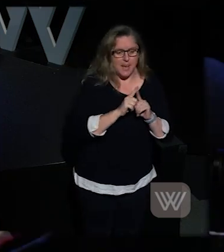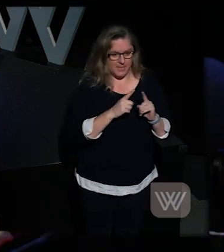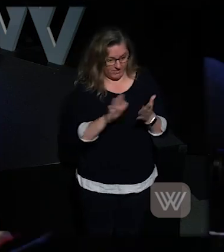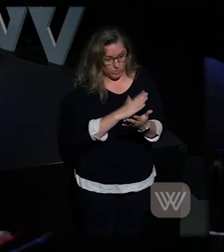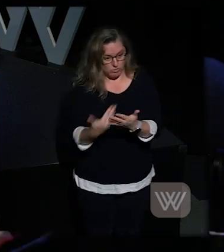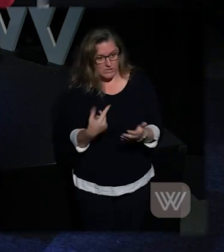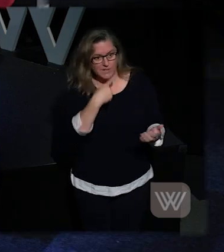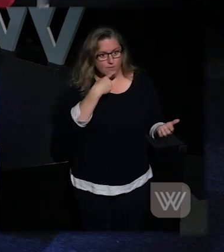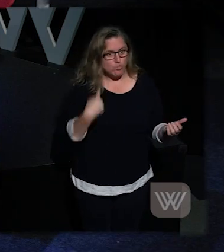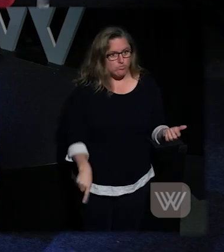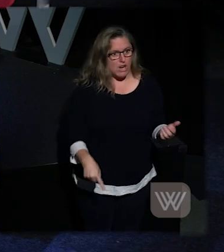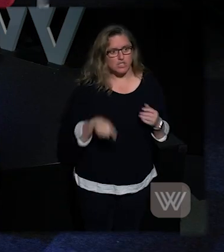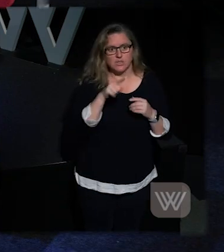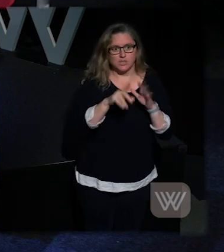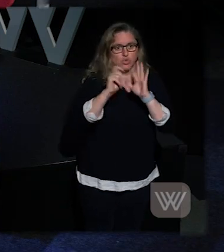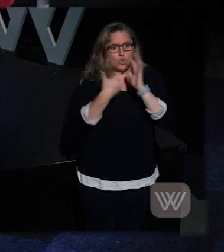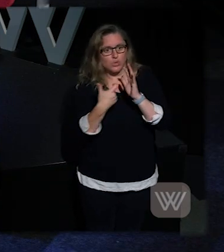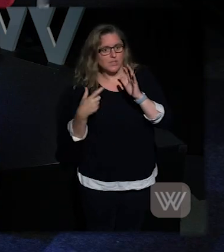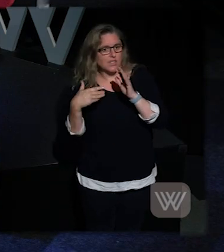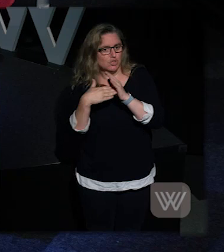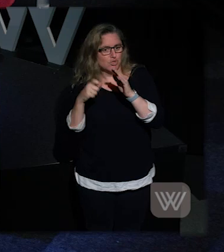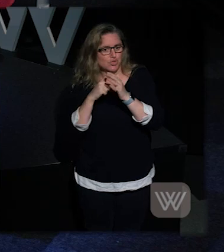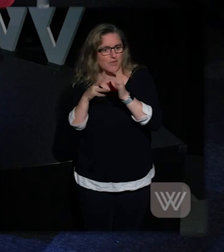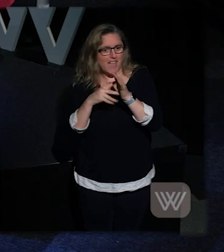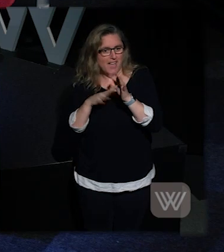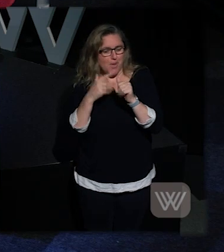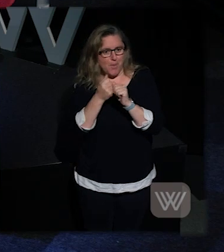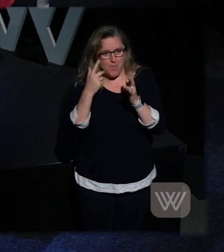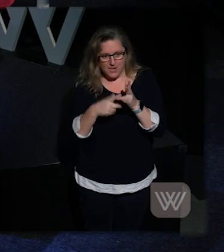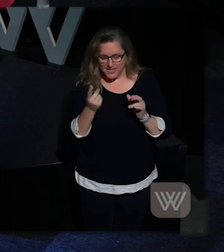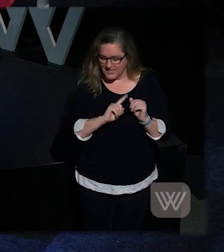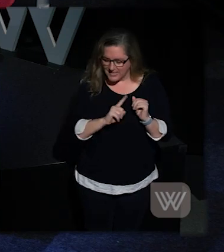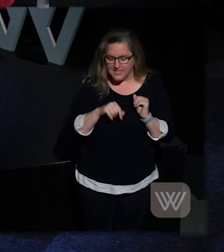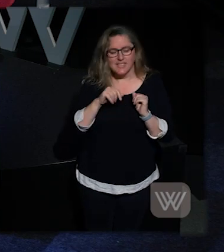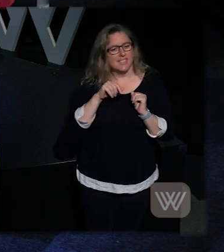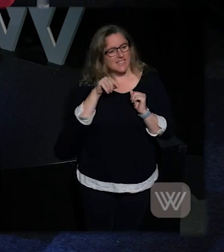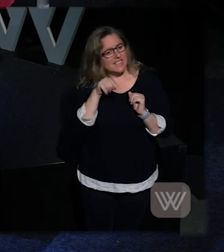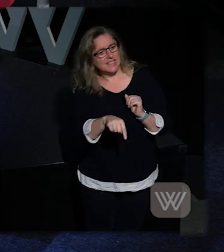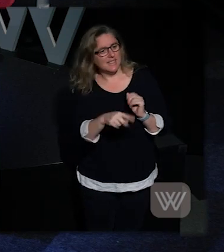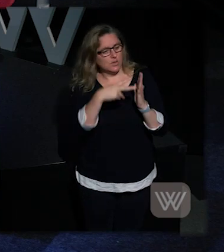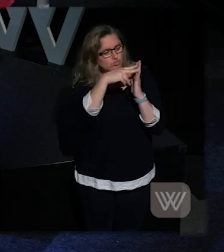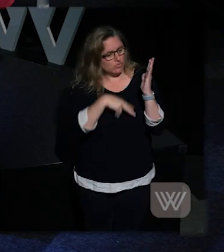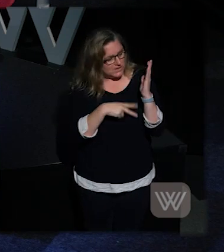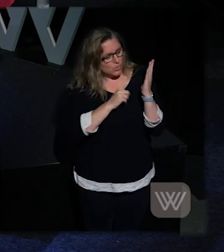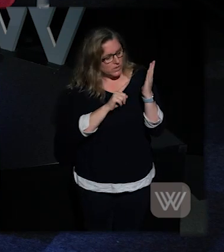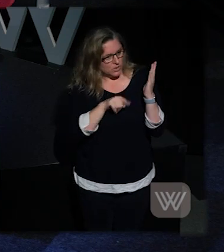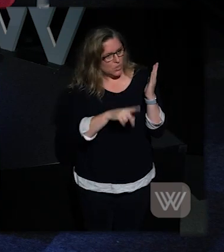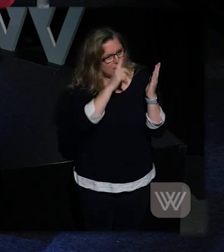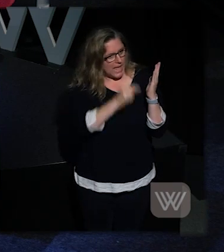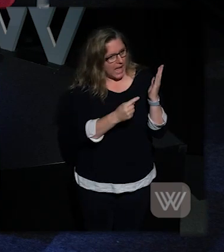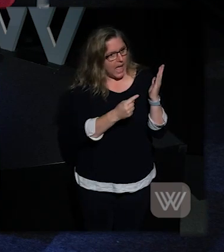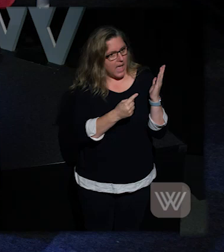of, Dr. Zhivago kind of way. It's not an easy read because as the reader, you can tell that